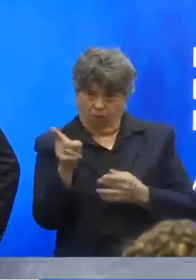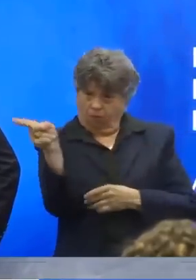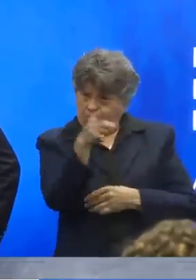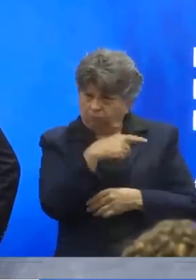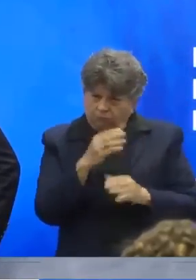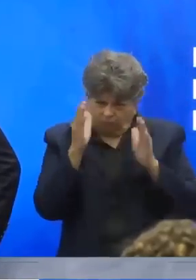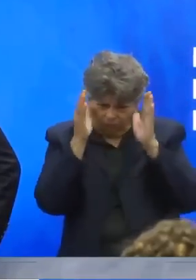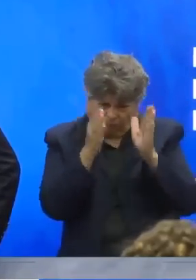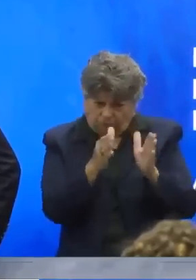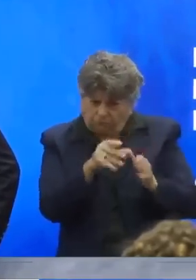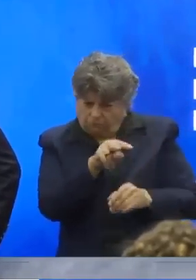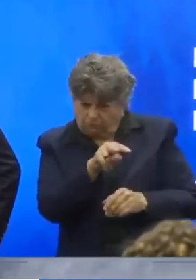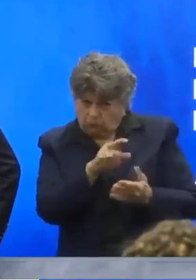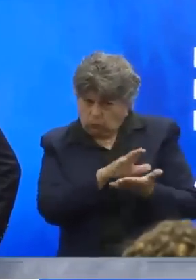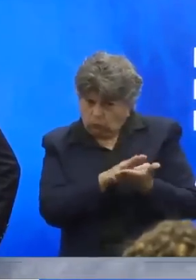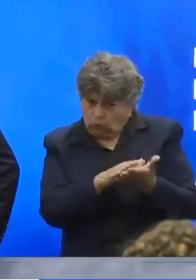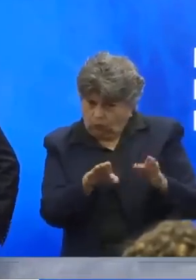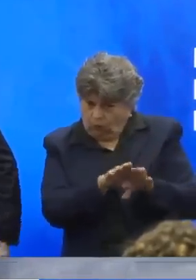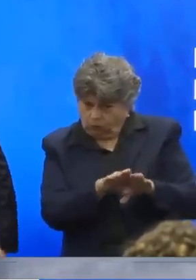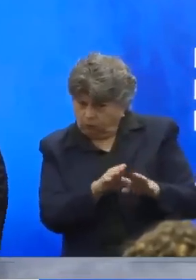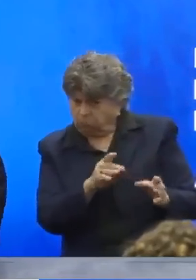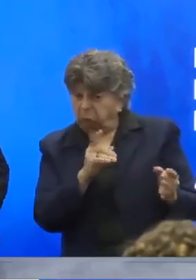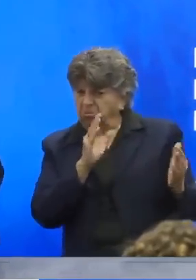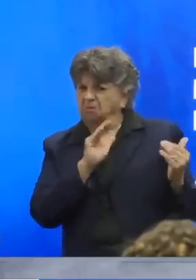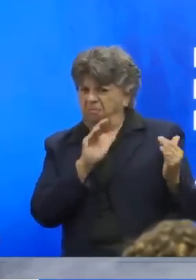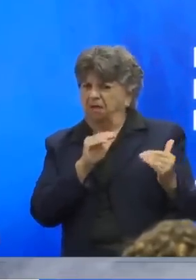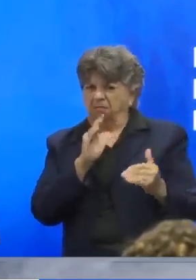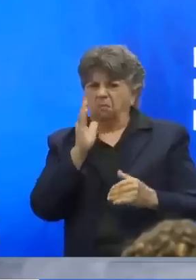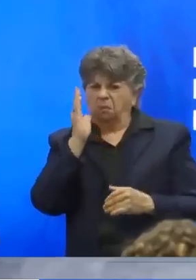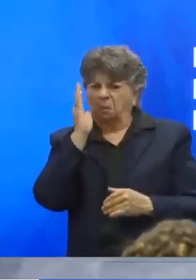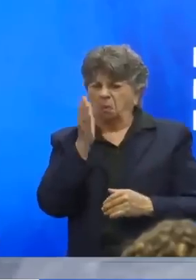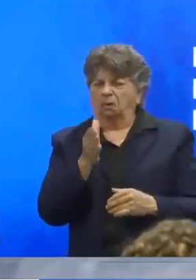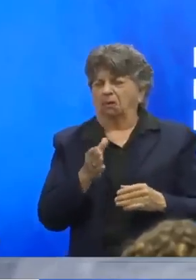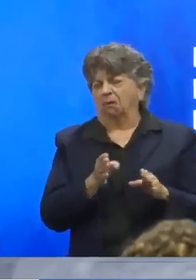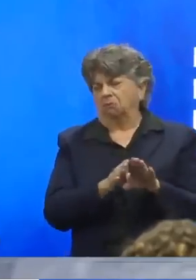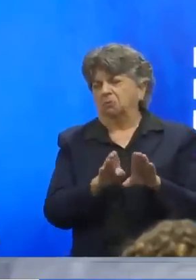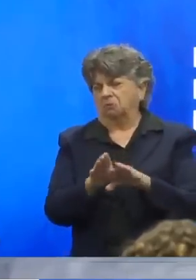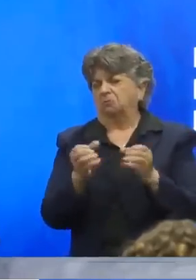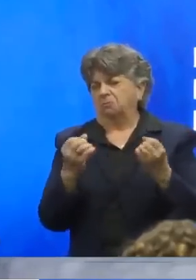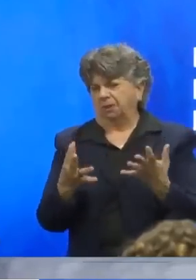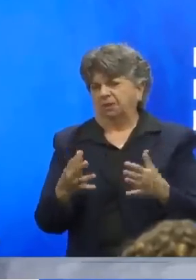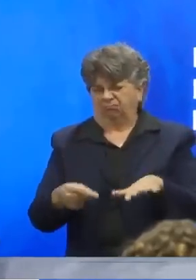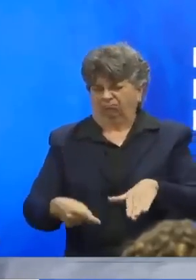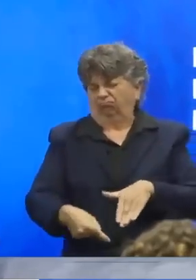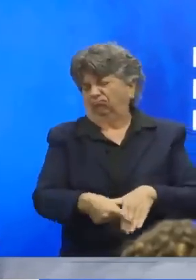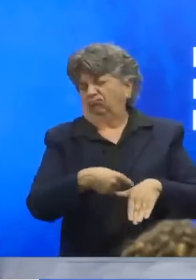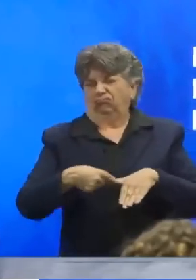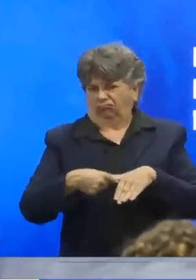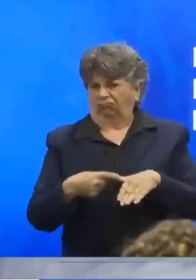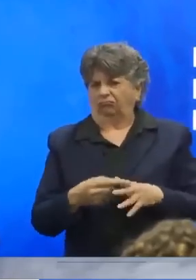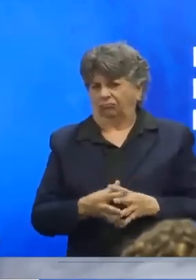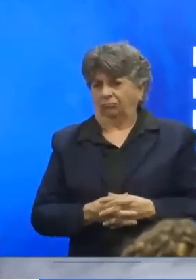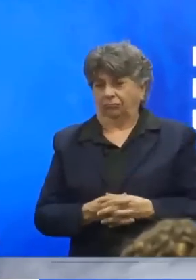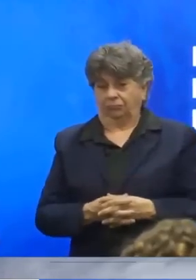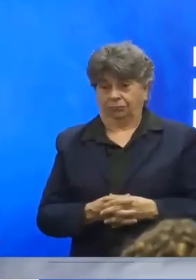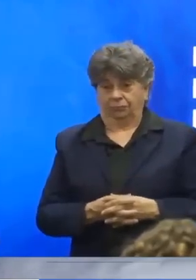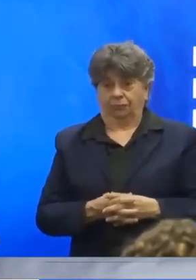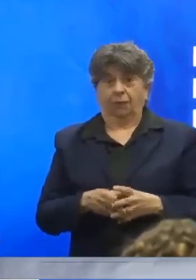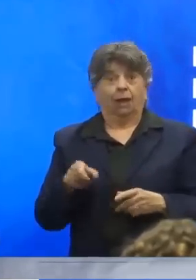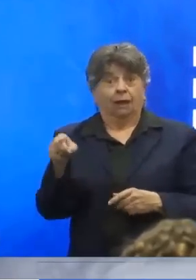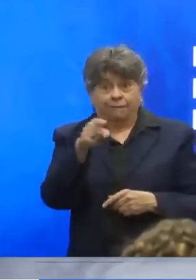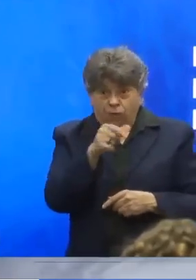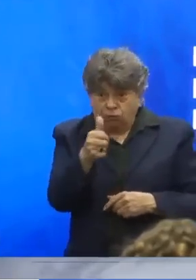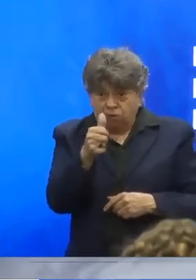anticipate you're going to see a lot of school closures along Florida's Gulf Coast over the next couple days. So parents, please pay attention to that, and please make